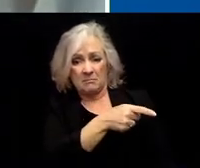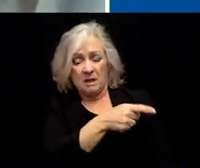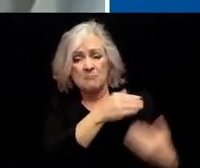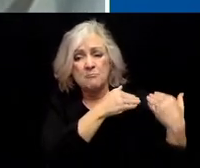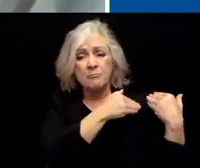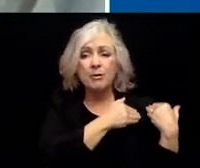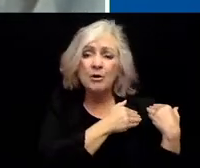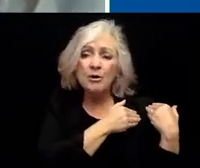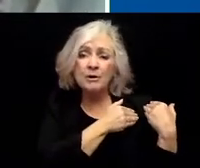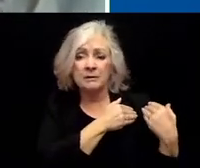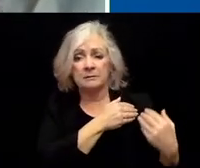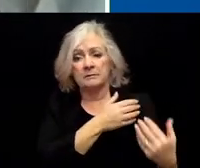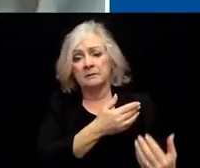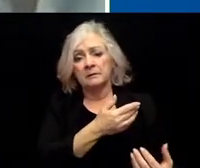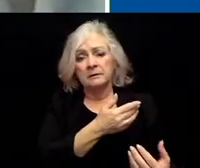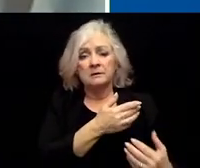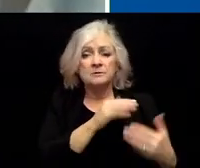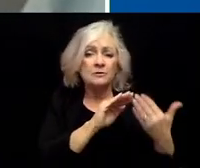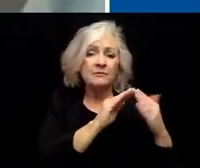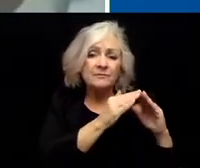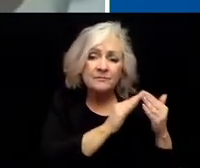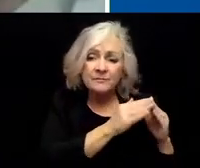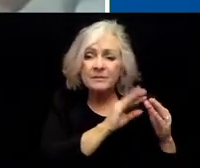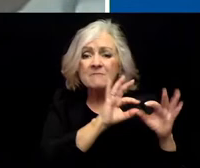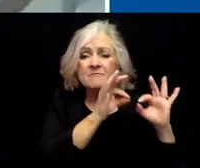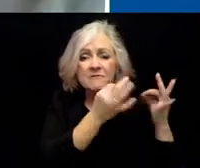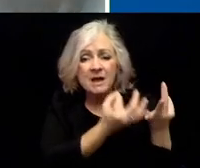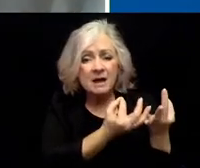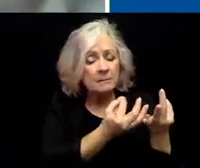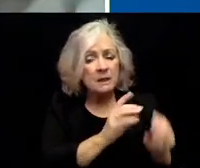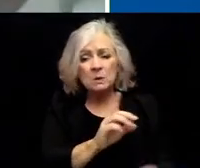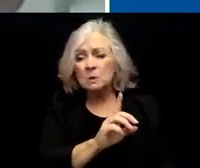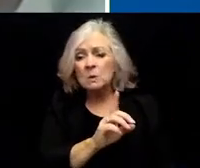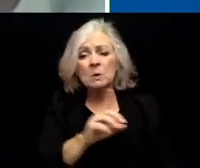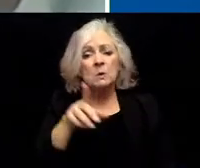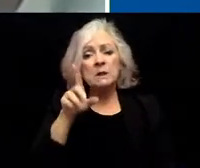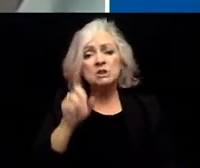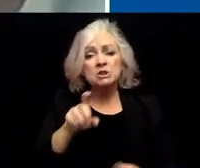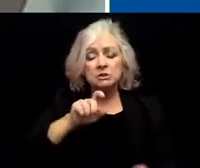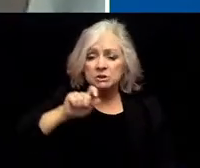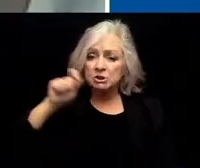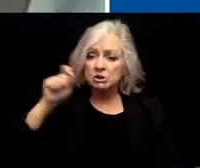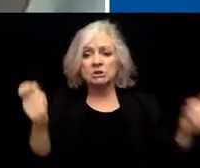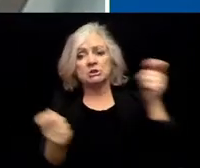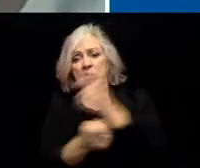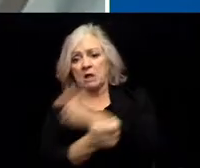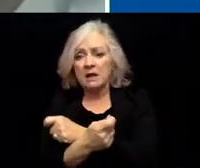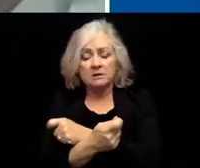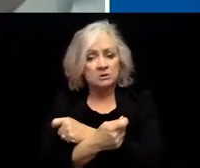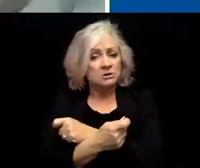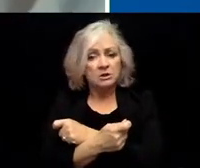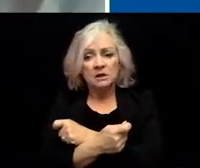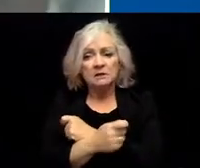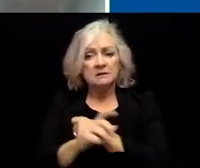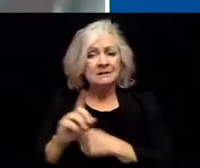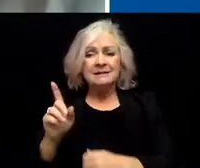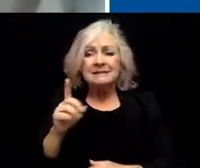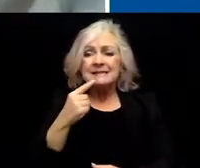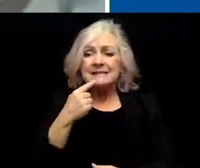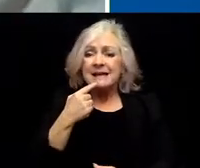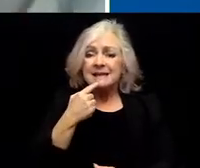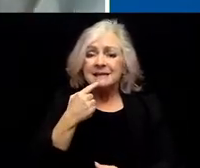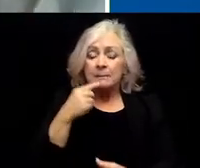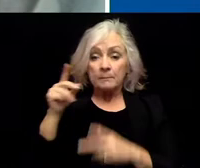to their families and their communities. Indeed, we should completely flip that around and suggest that people